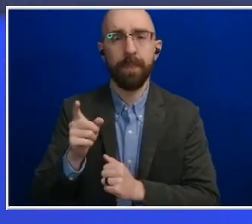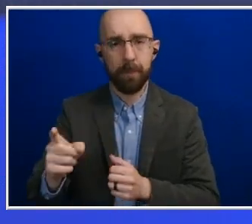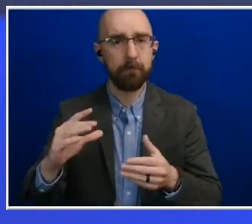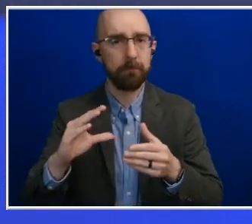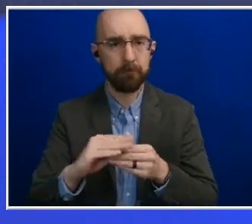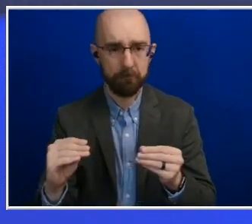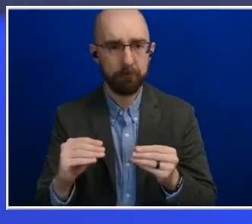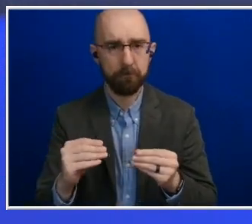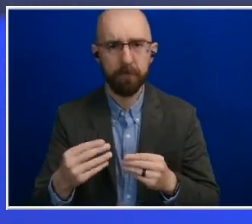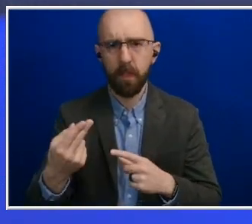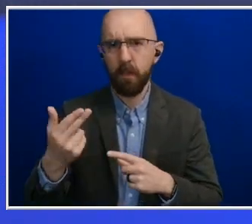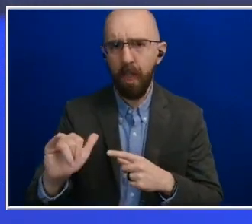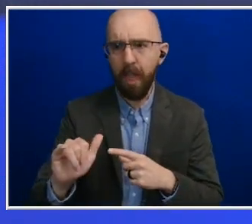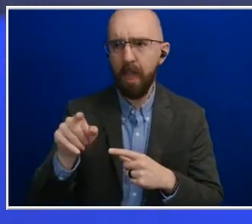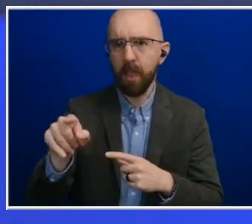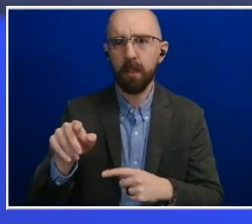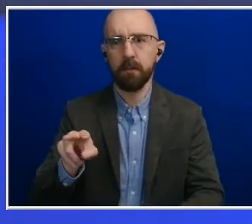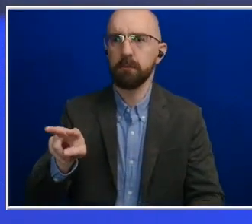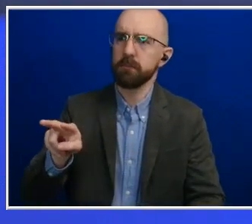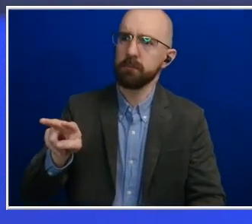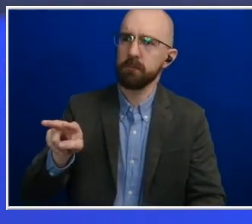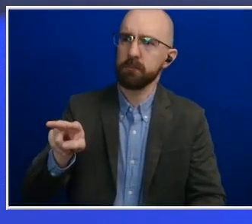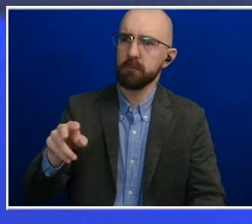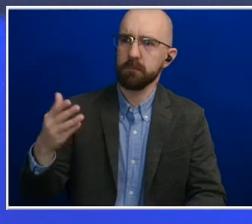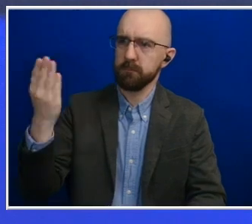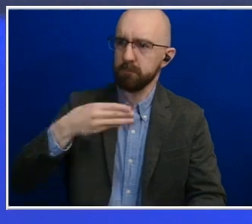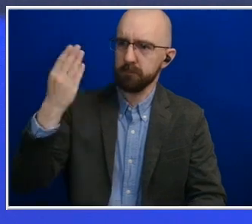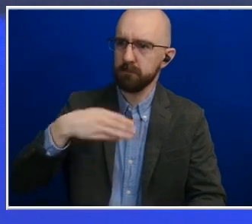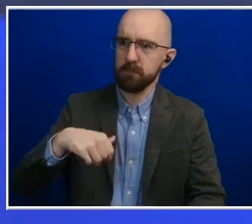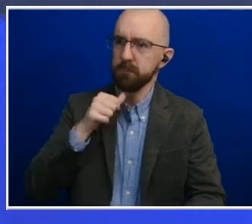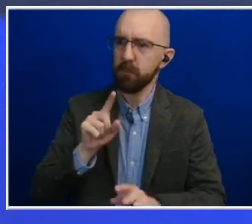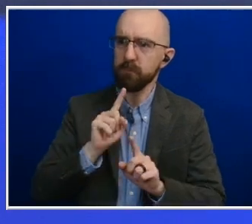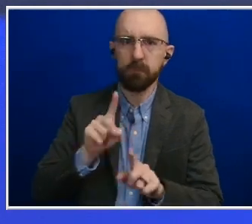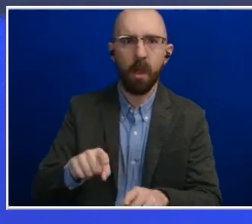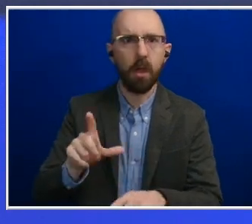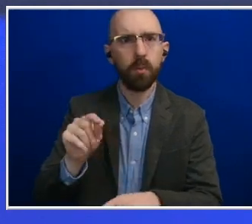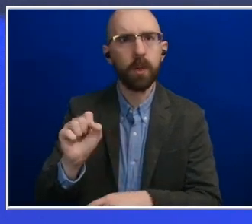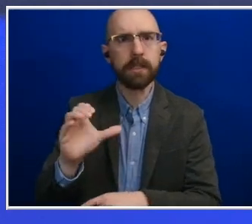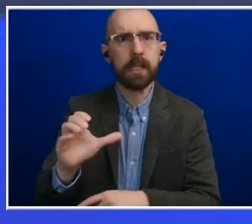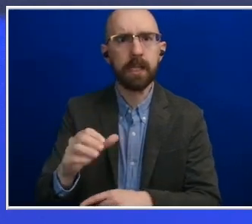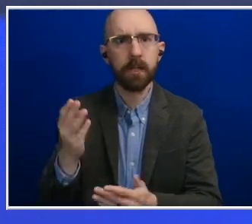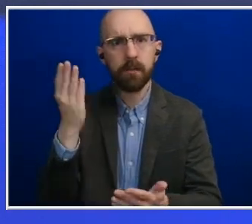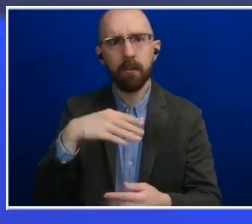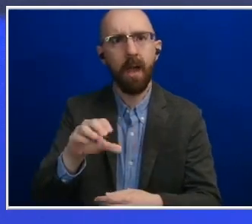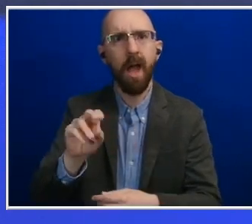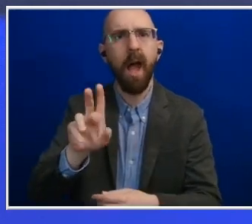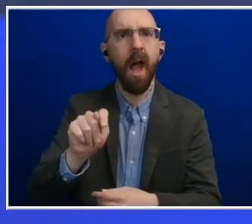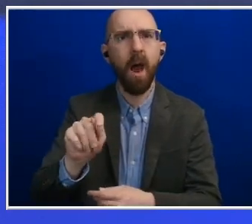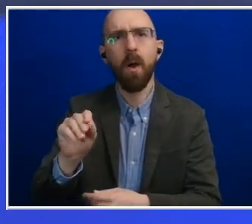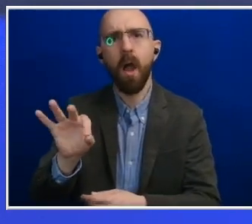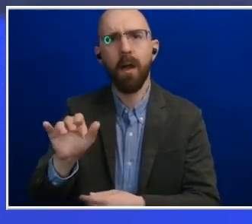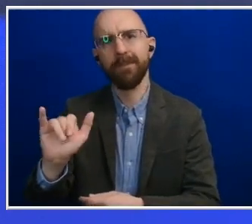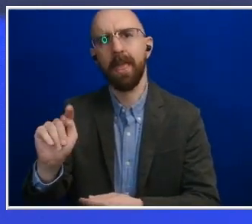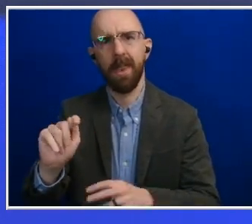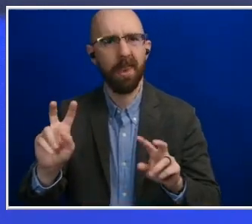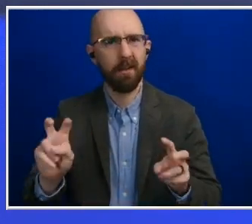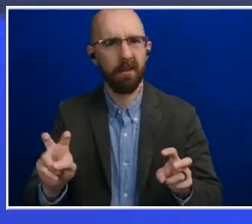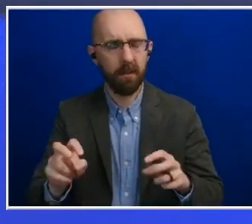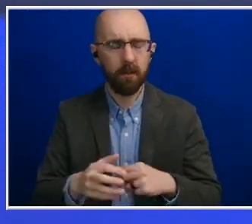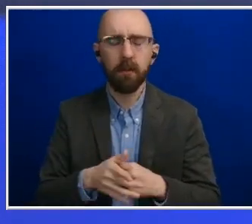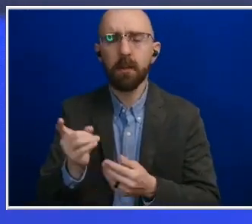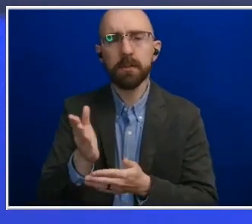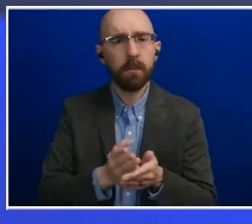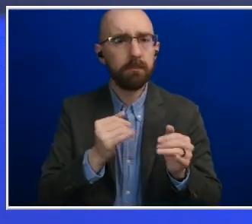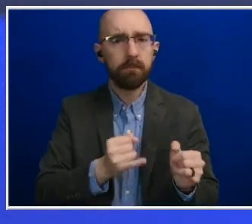were staring off and not responding for 20 seconds. You know, you were kind of out of it. So even there are individuals that don't even